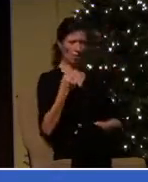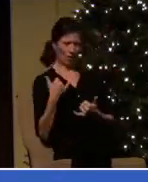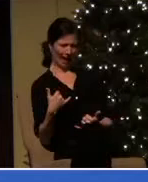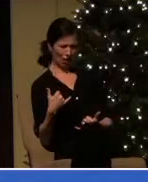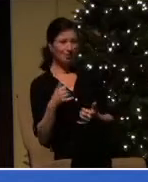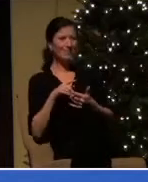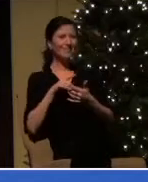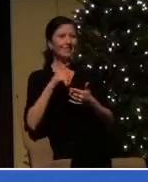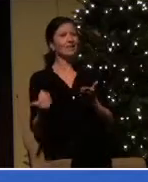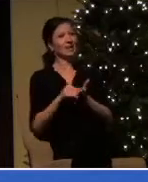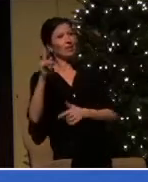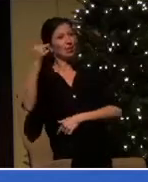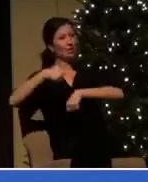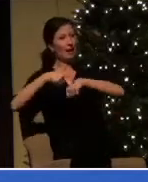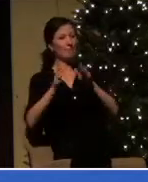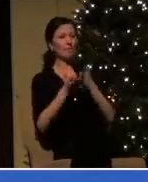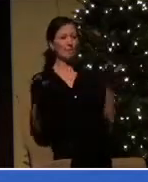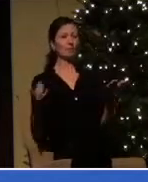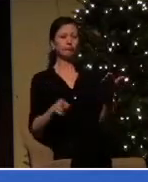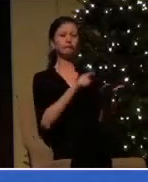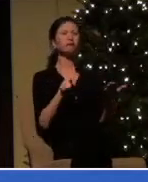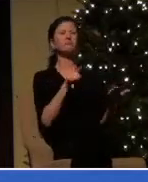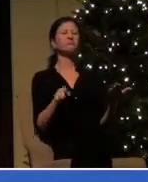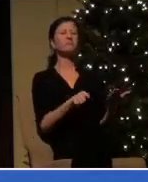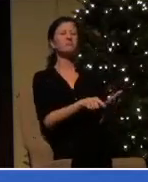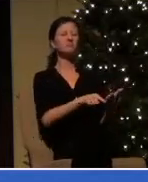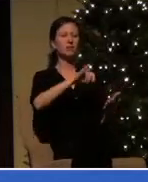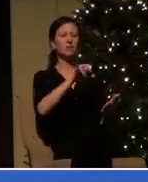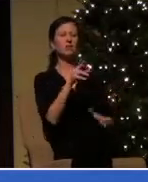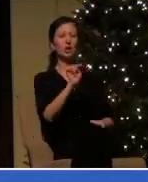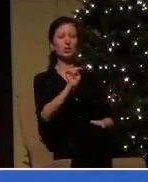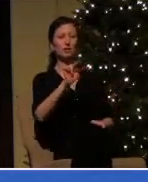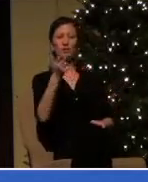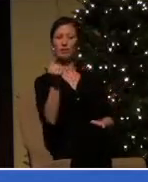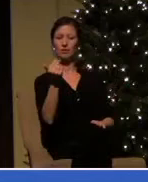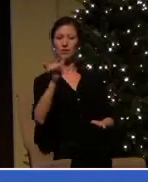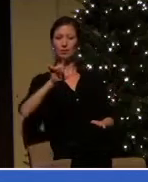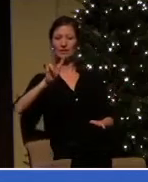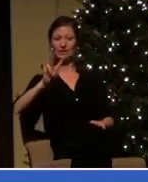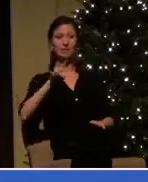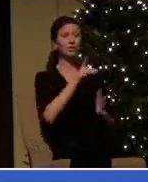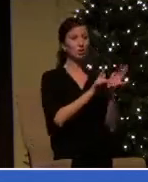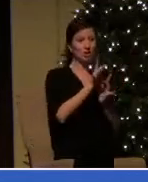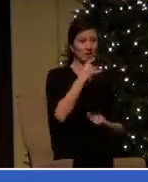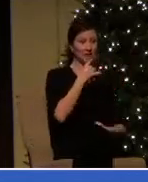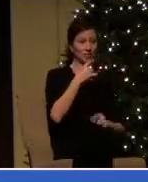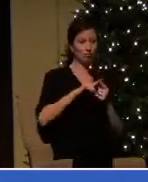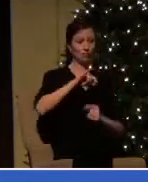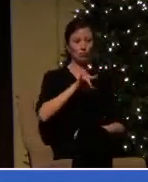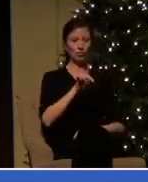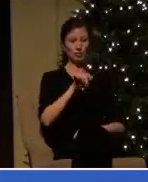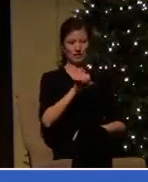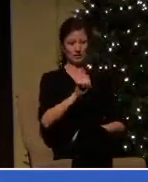Bible, finger down method. And this time he hit John 13, verse 27, where Jesus says to Judas at the Last Supper, what